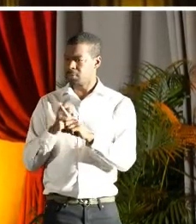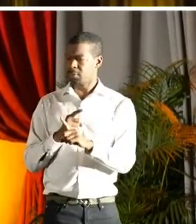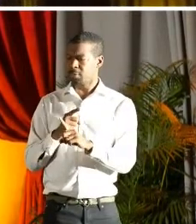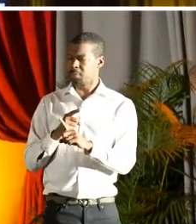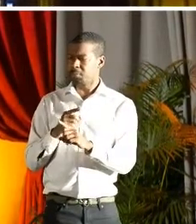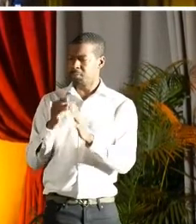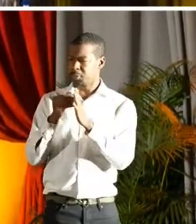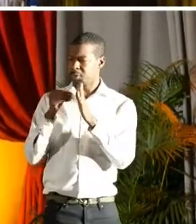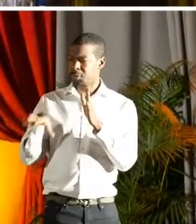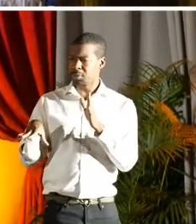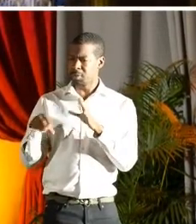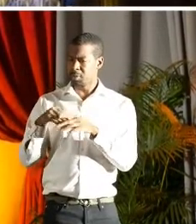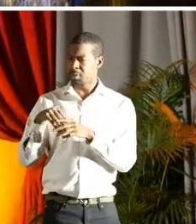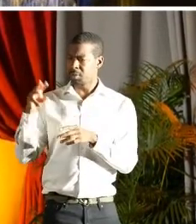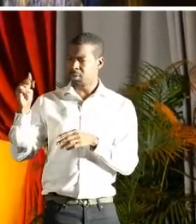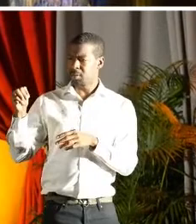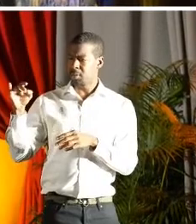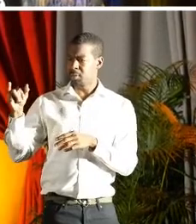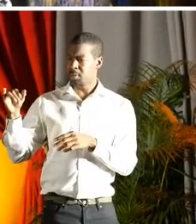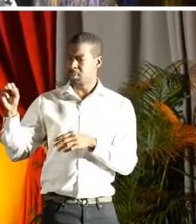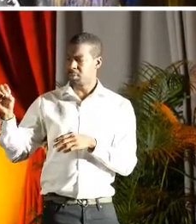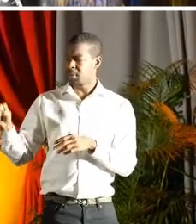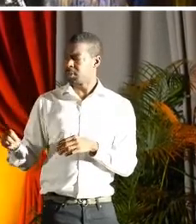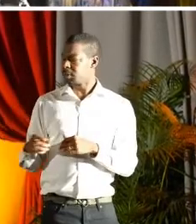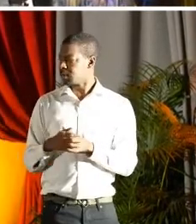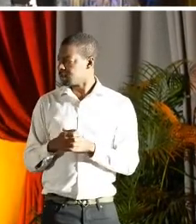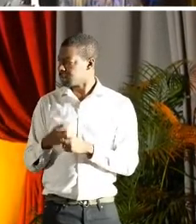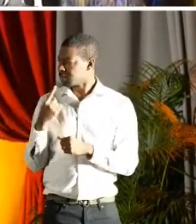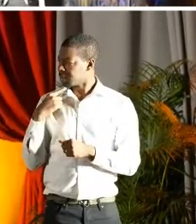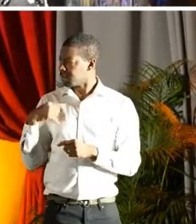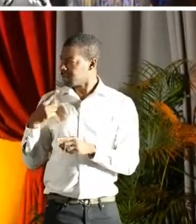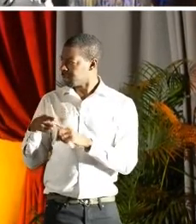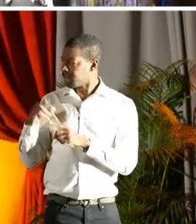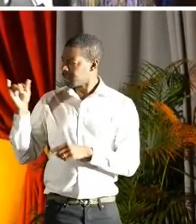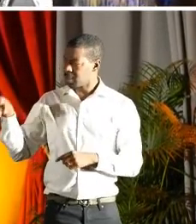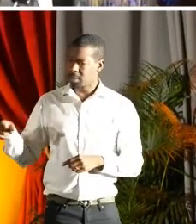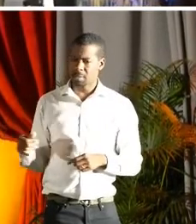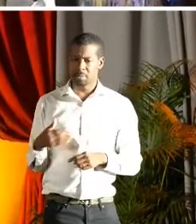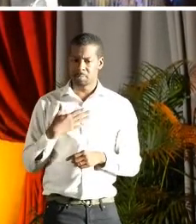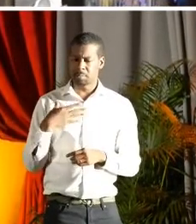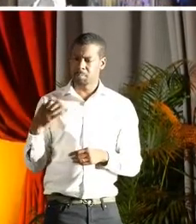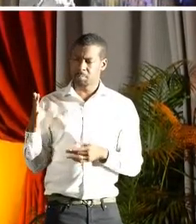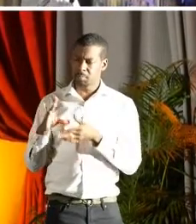in Mississippi. Can you tell us a little bit about that issue?